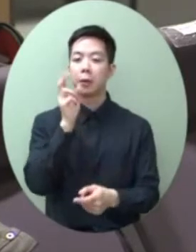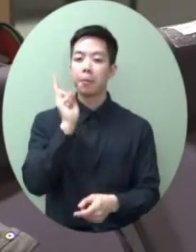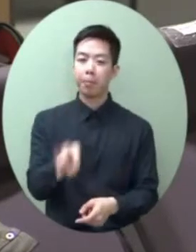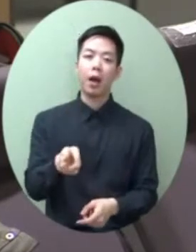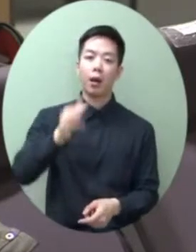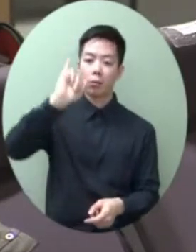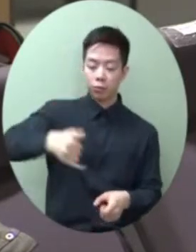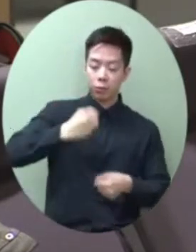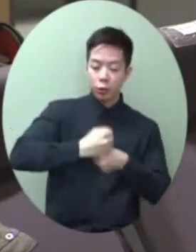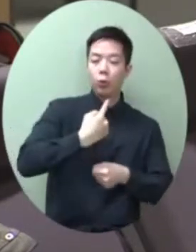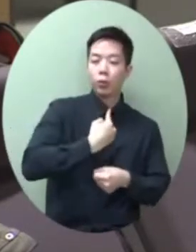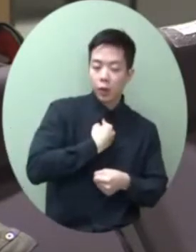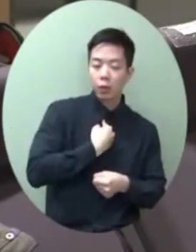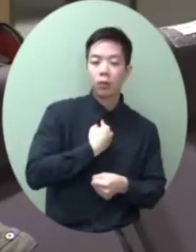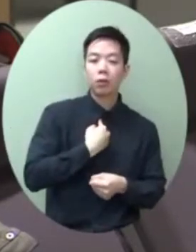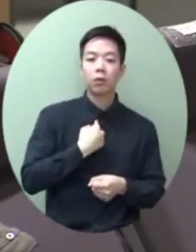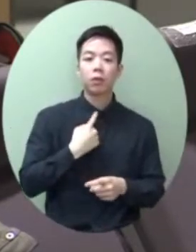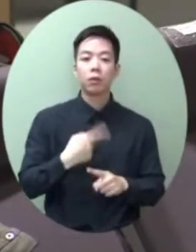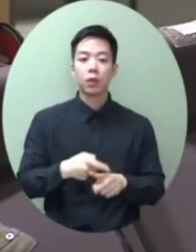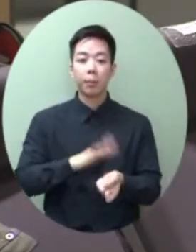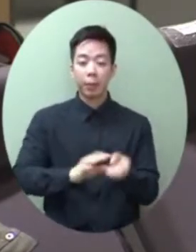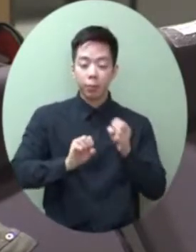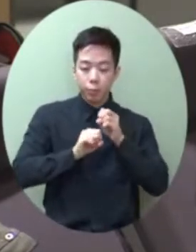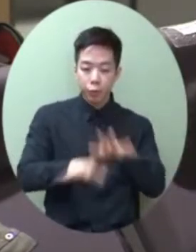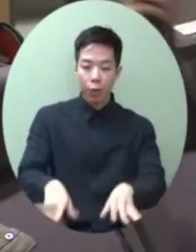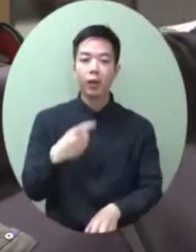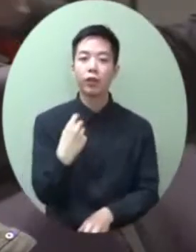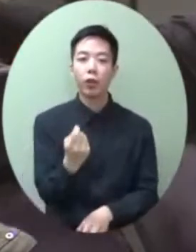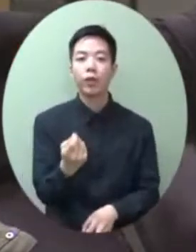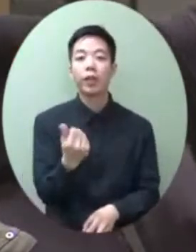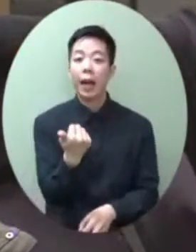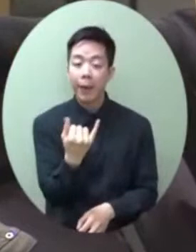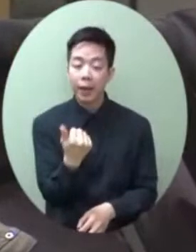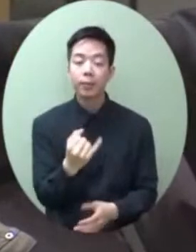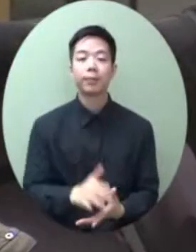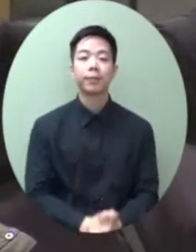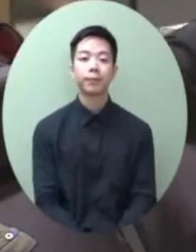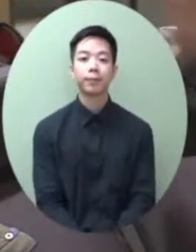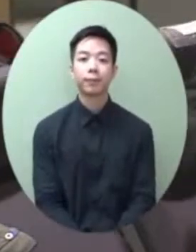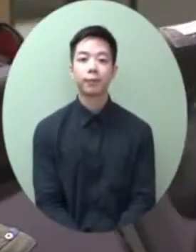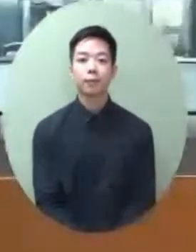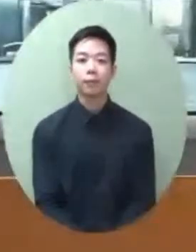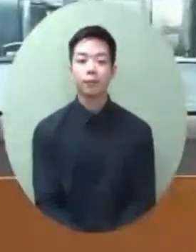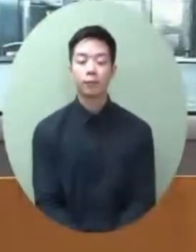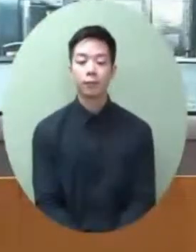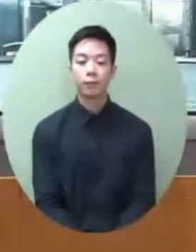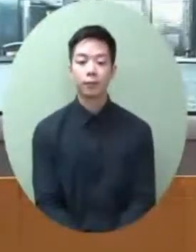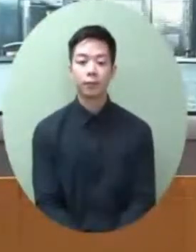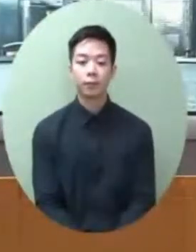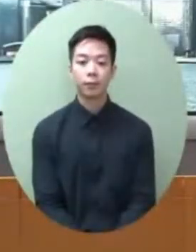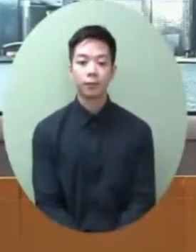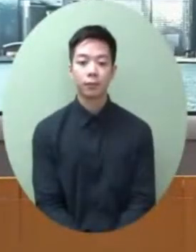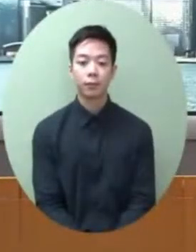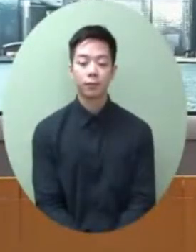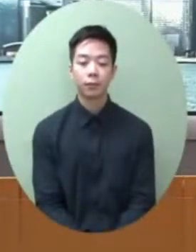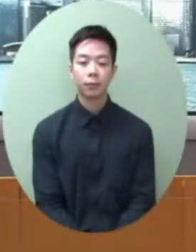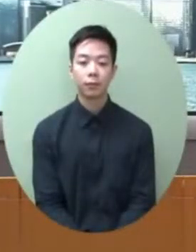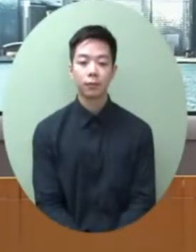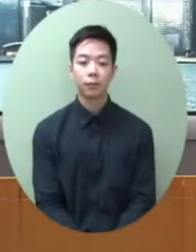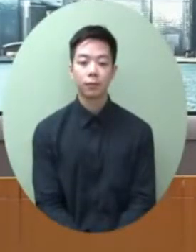have expected the employees to go back to work. So are you worried that under this circumstance, can we cut off the transmission chain at